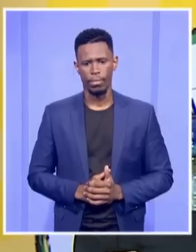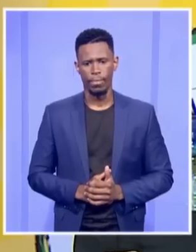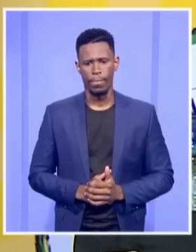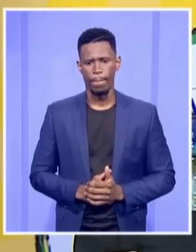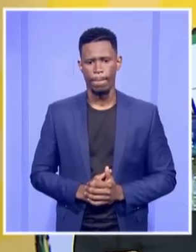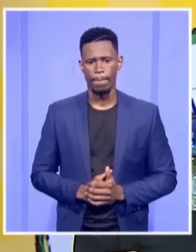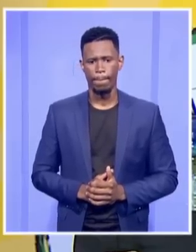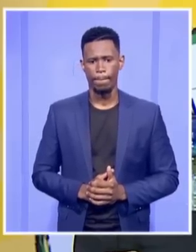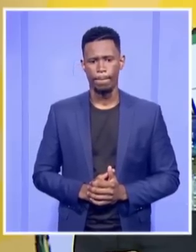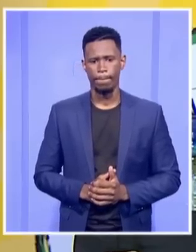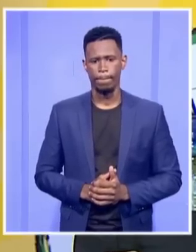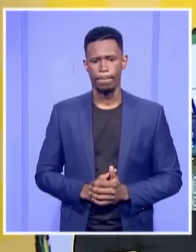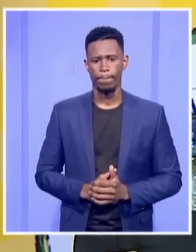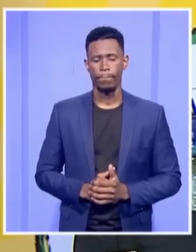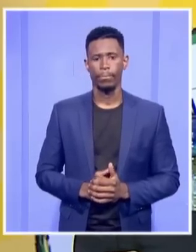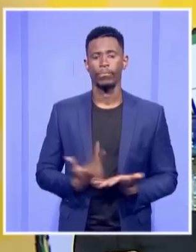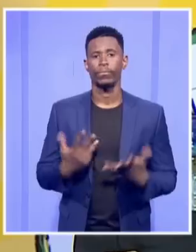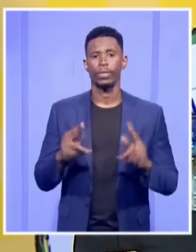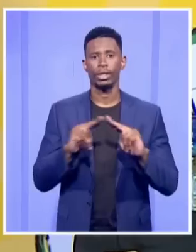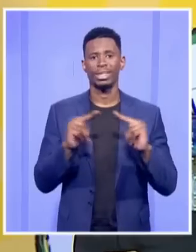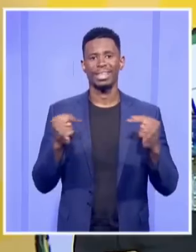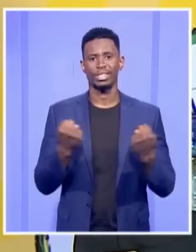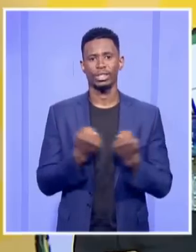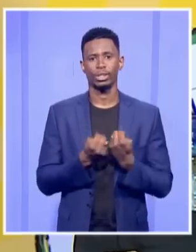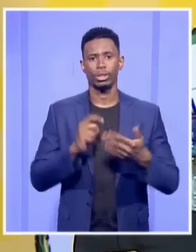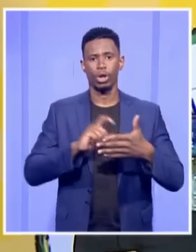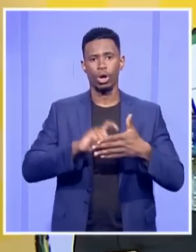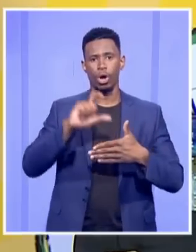The National Conference Preparatory Committee